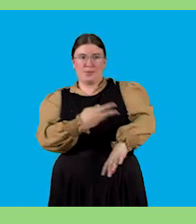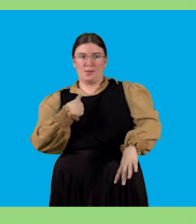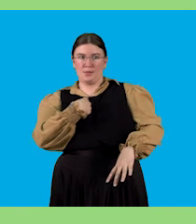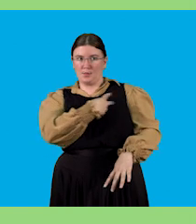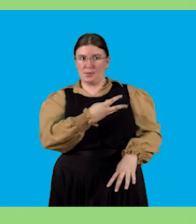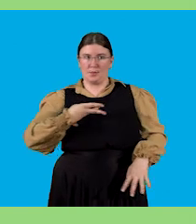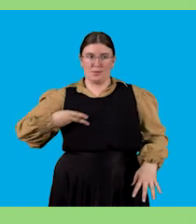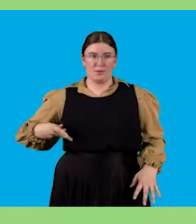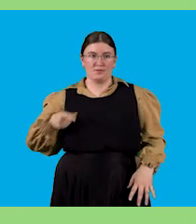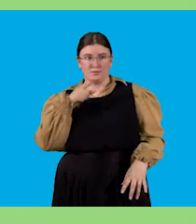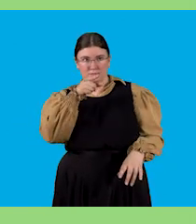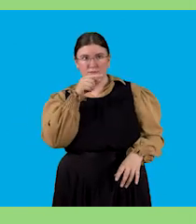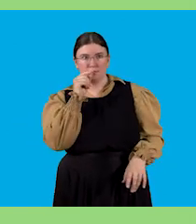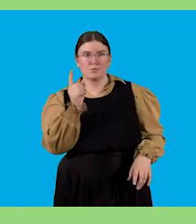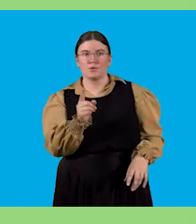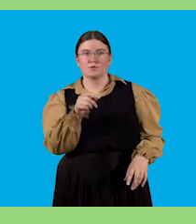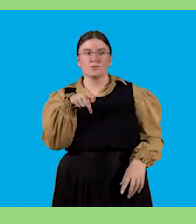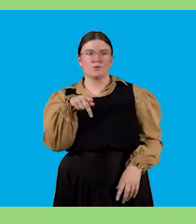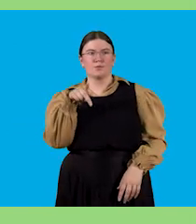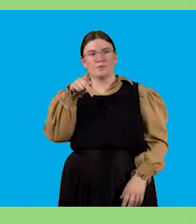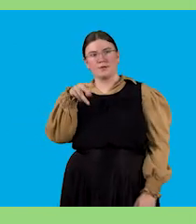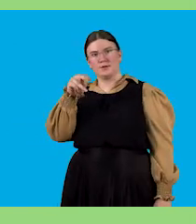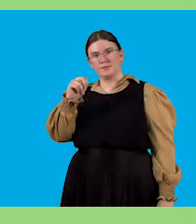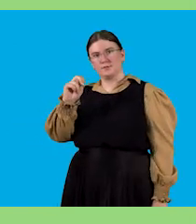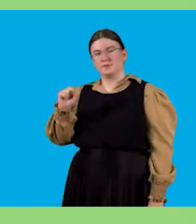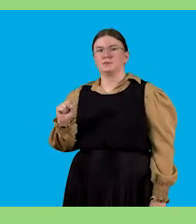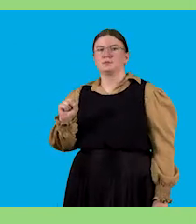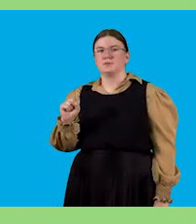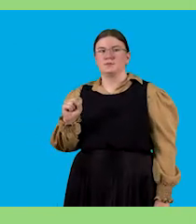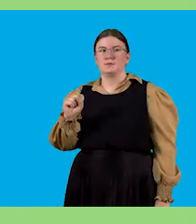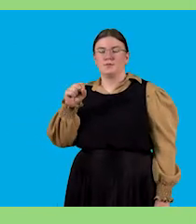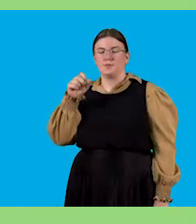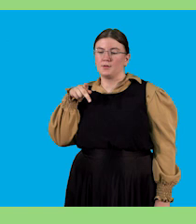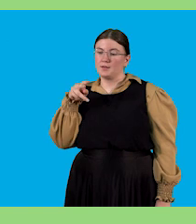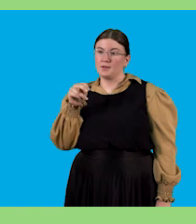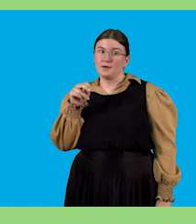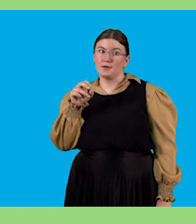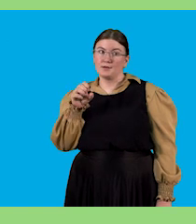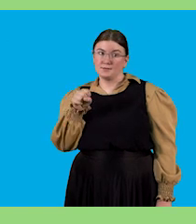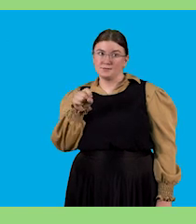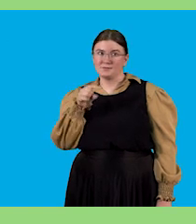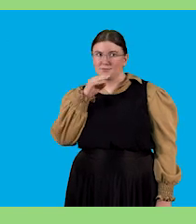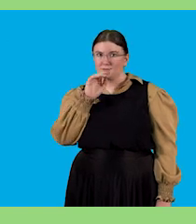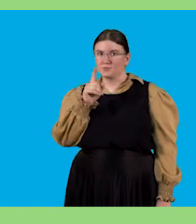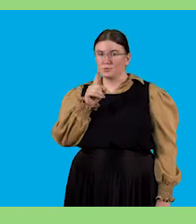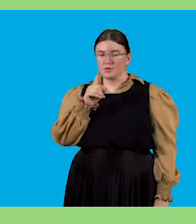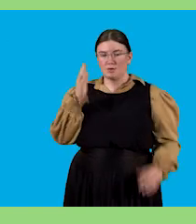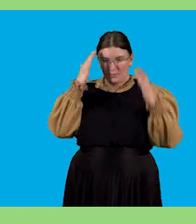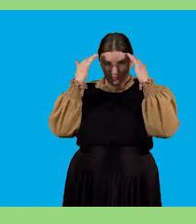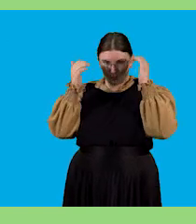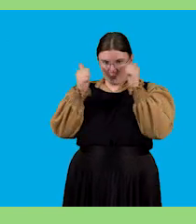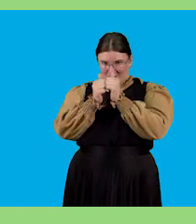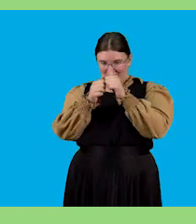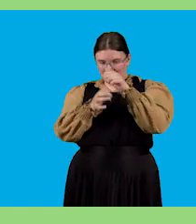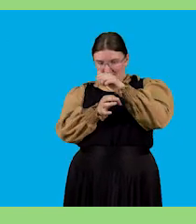This is called the peripheral nervous system. So it is the brain, the spinal cord, and all